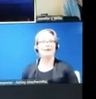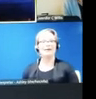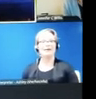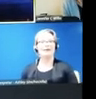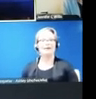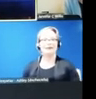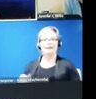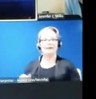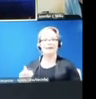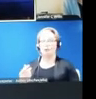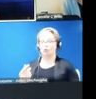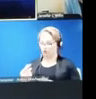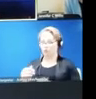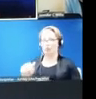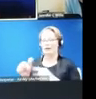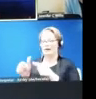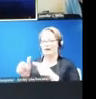Whoa.